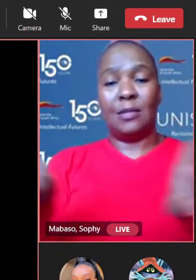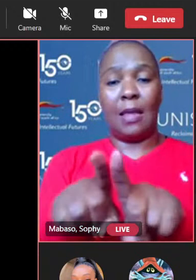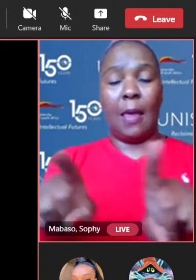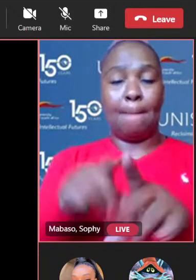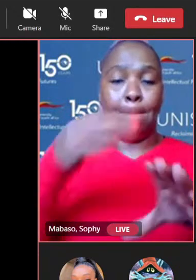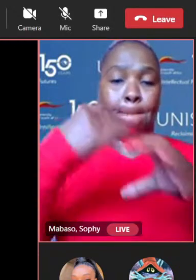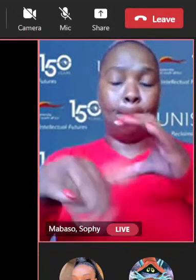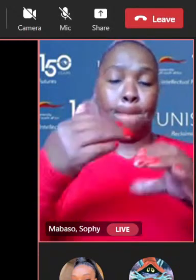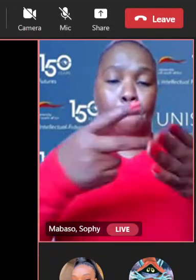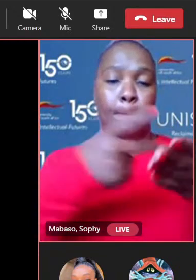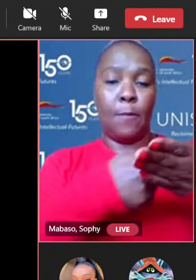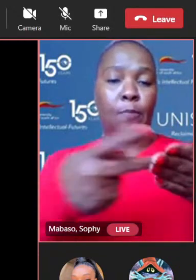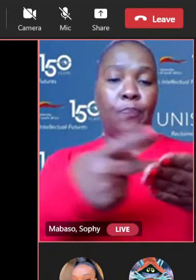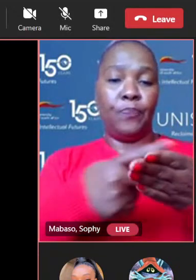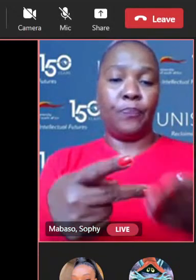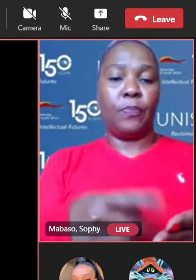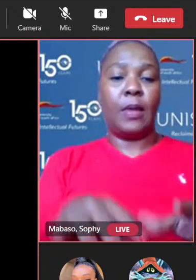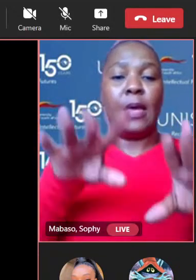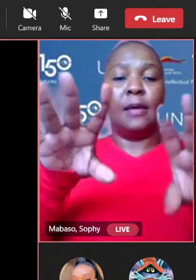exam inquiries.